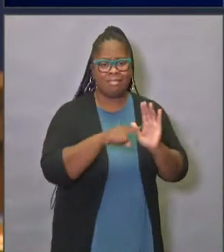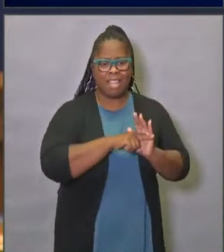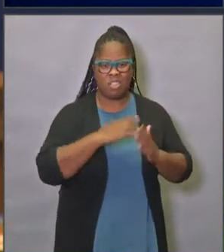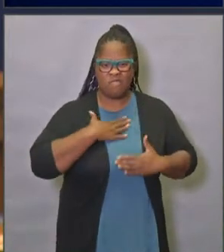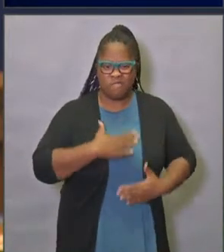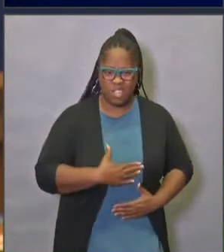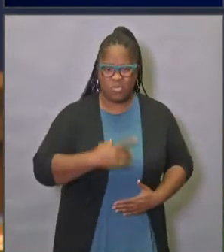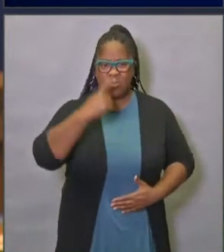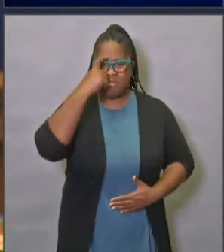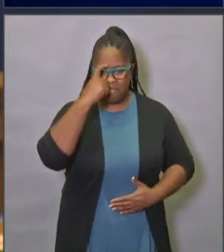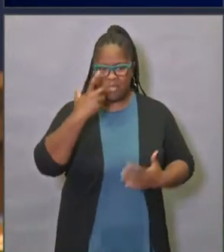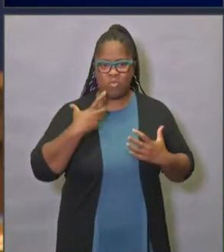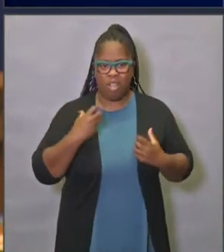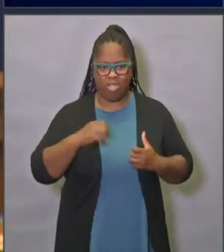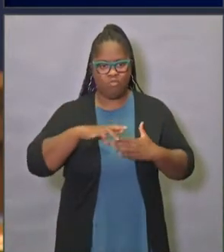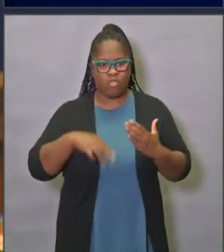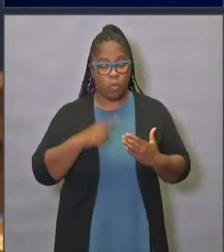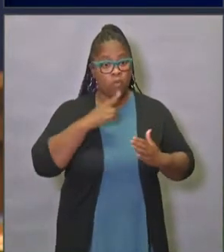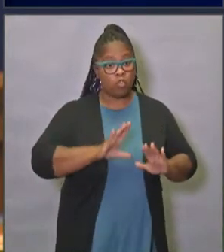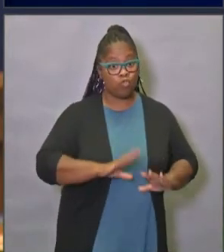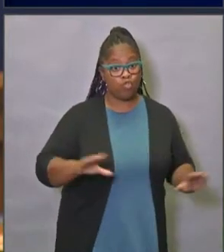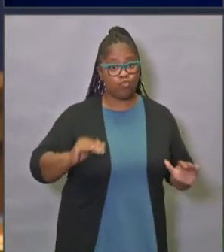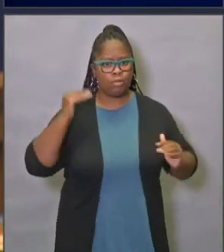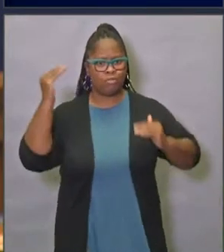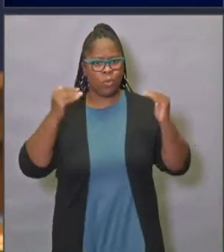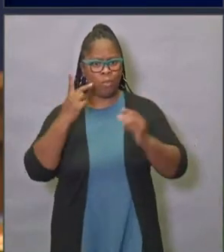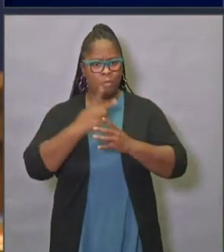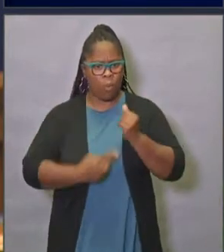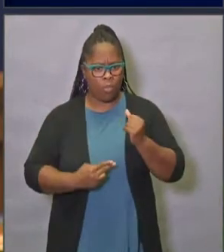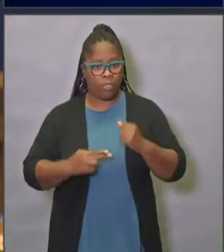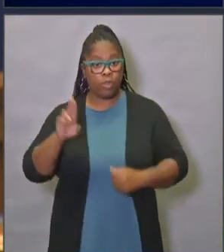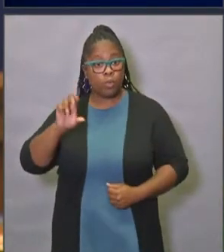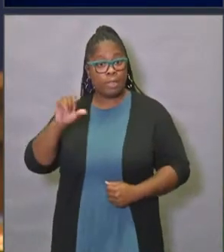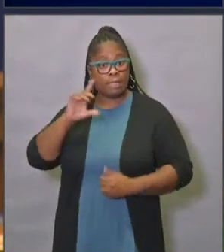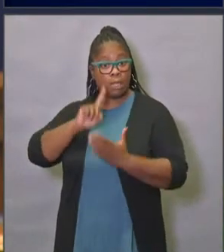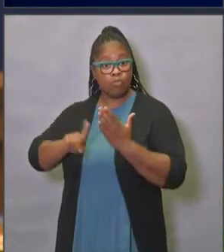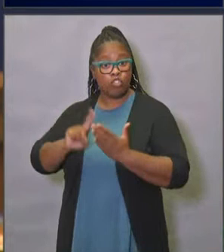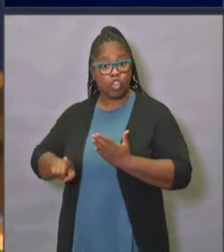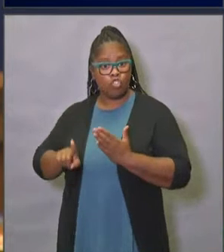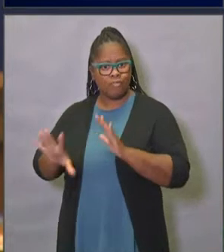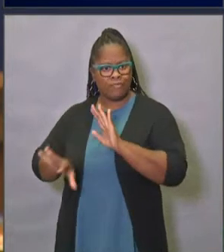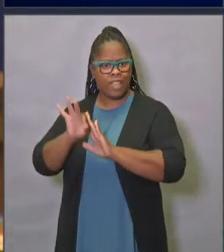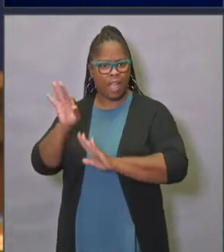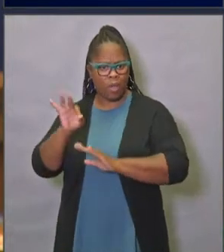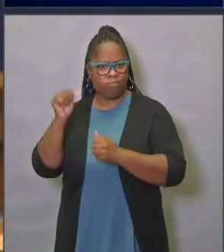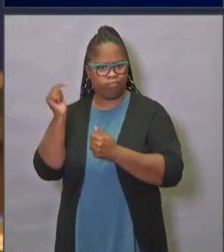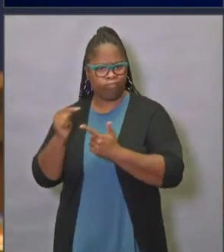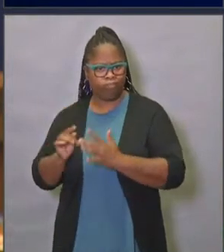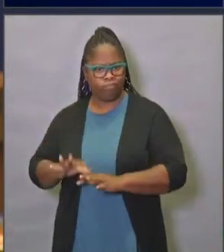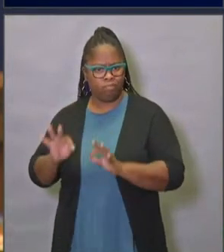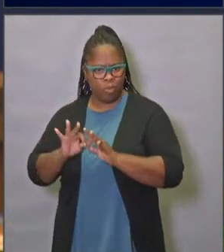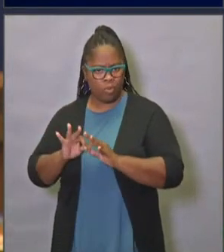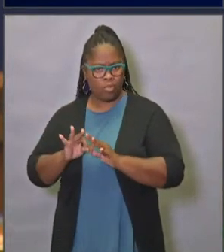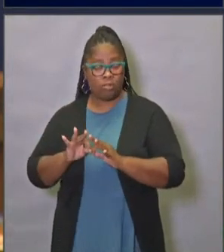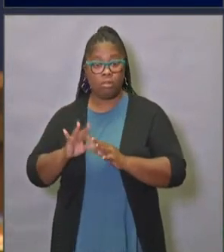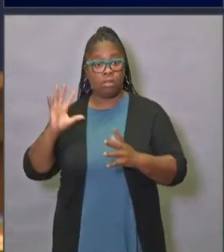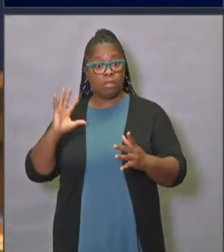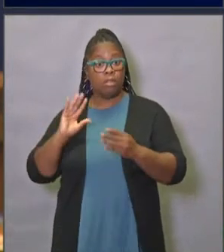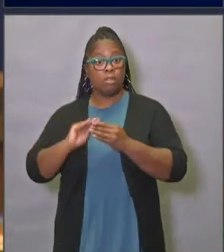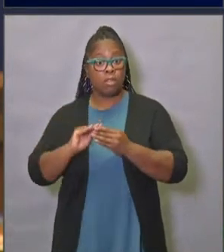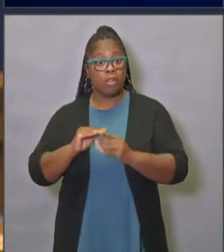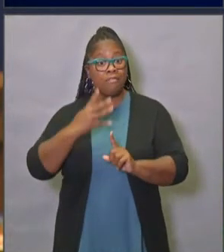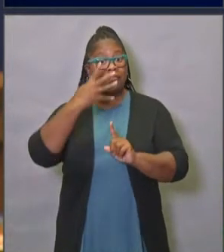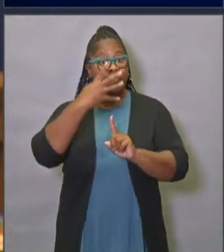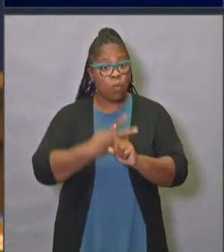in children and adults. USC's research identified several important findings. During the first 4 full months